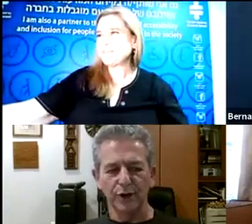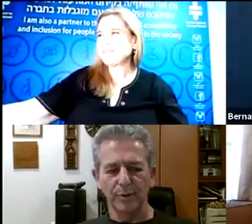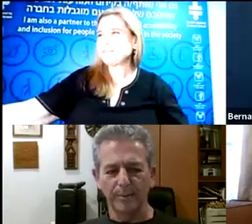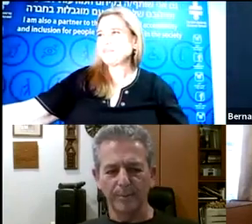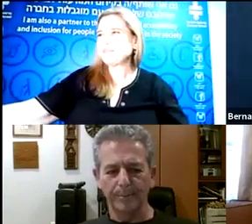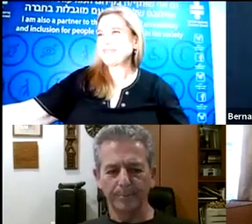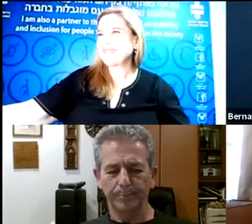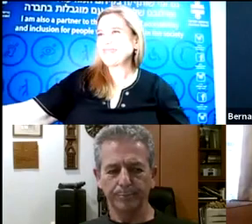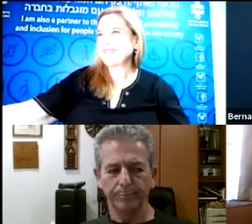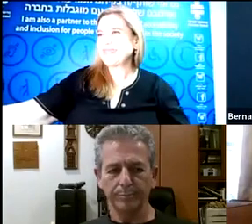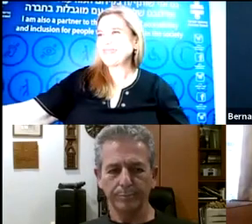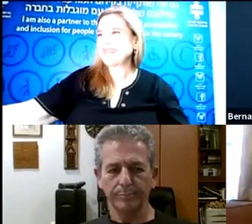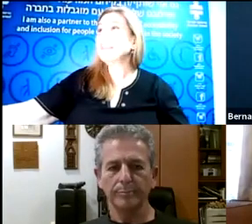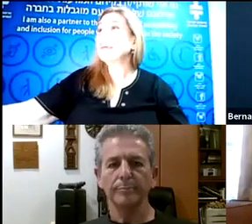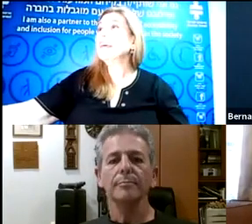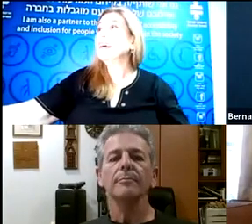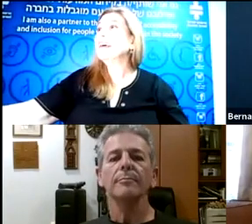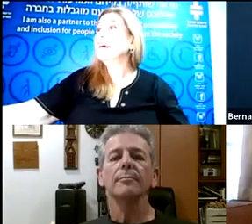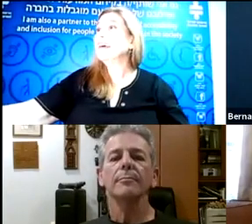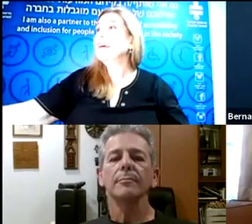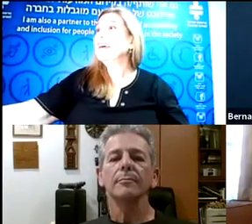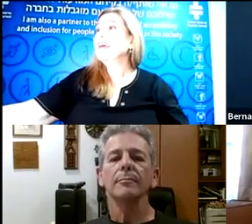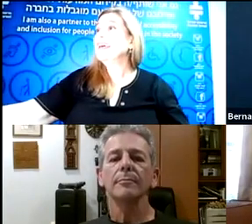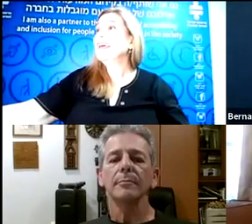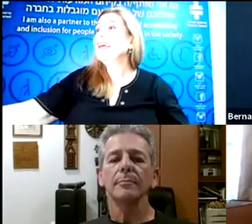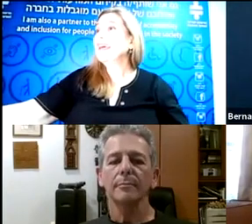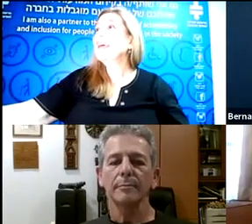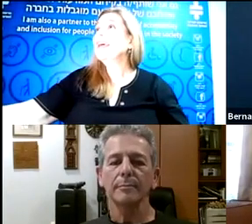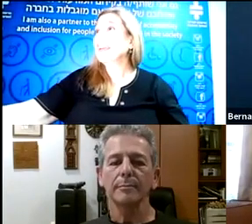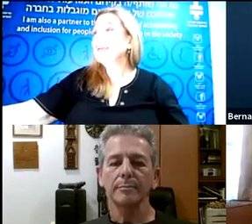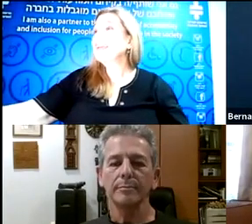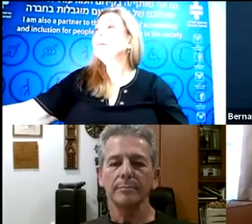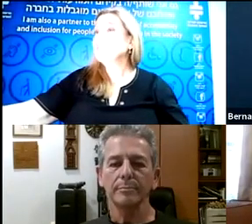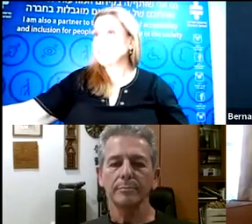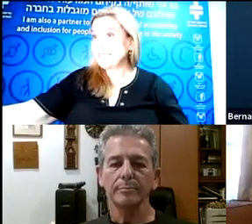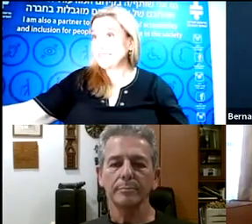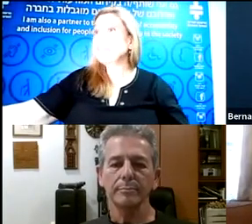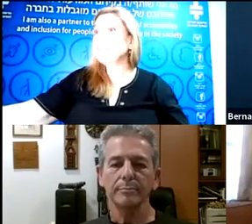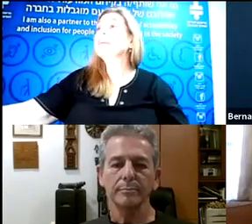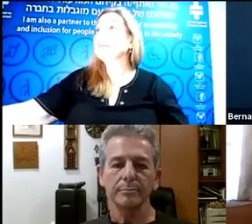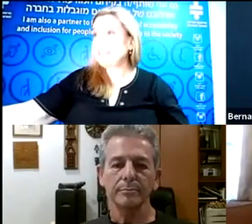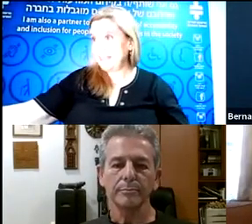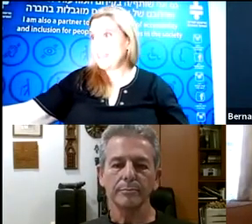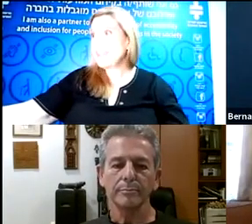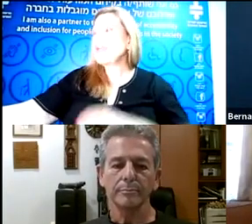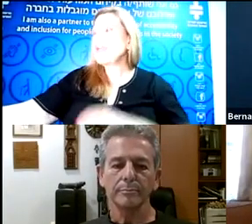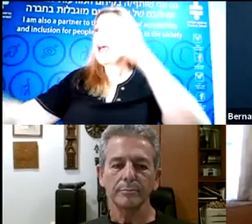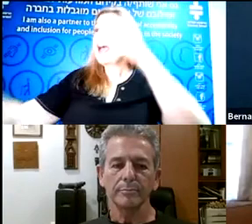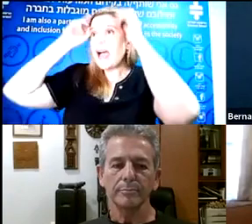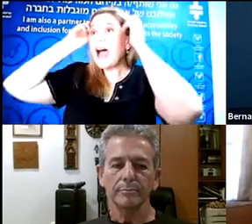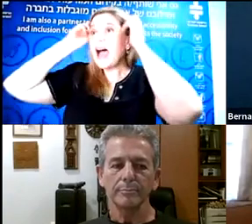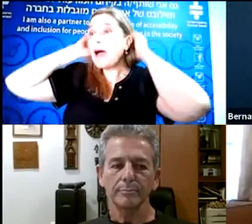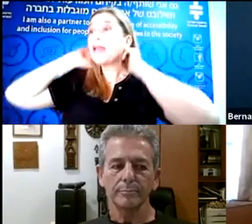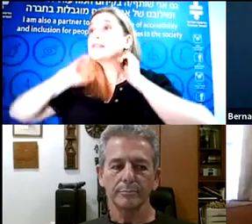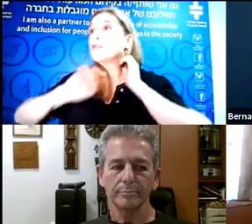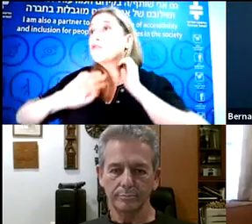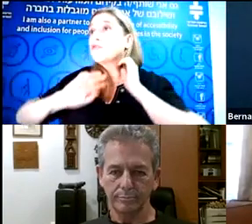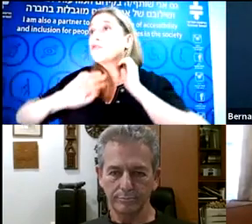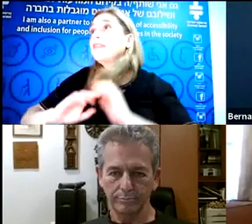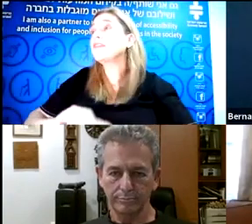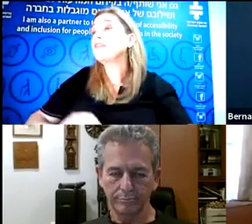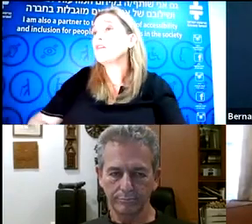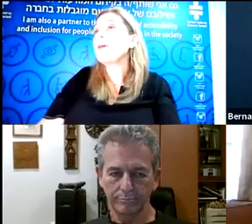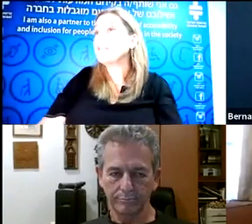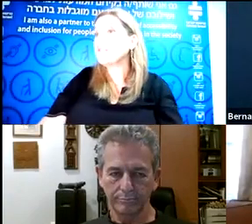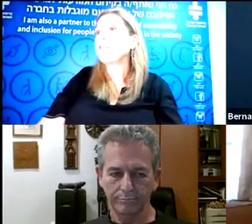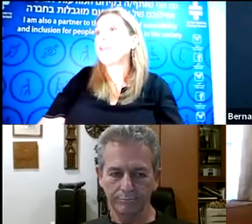Say, if we're going to suggest a topic, I'd like you to suggest speakers too, not just. It's a great